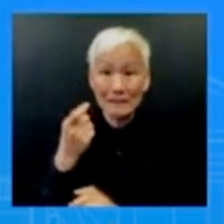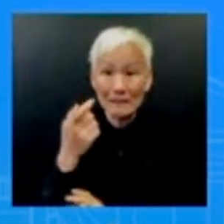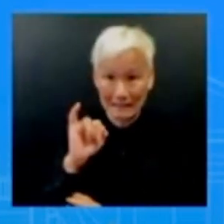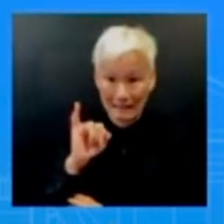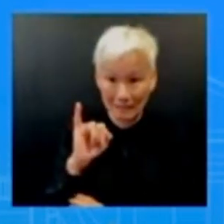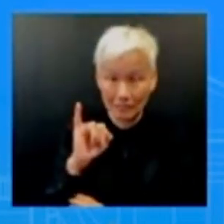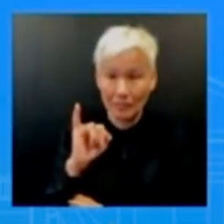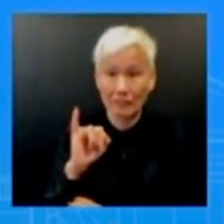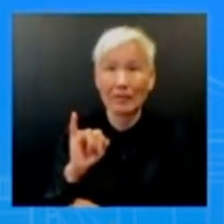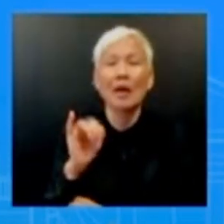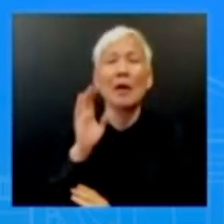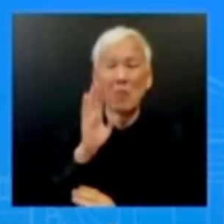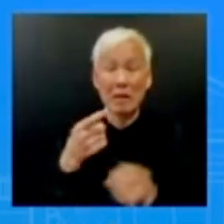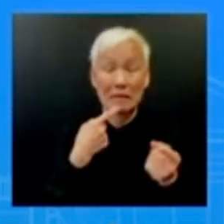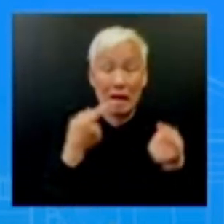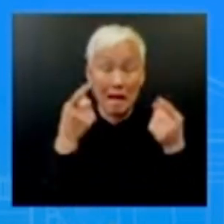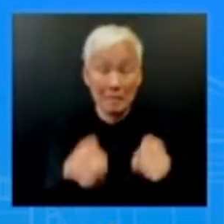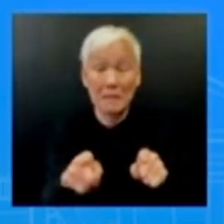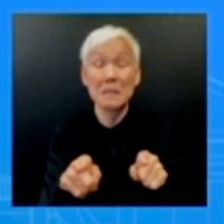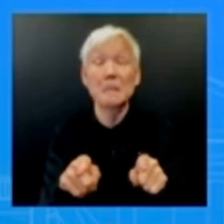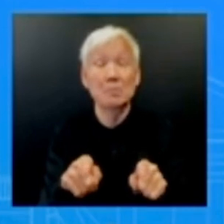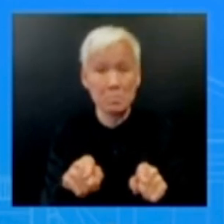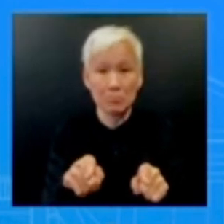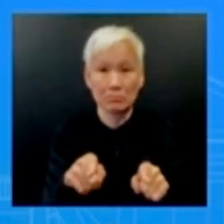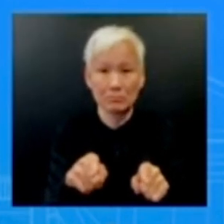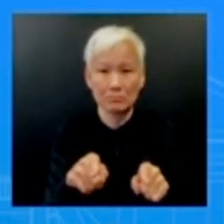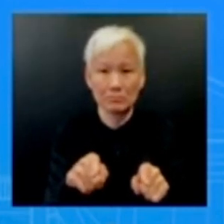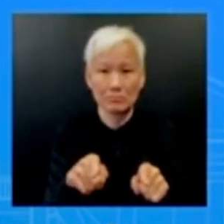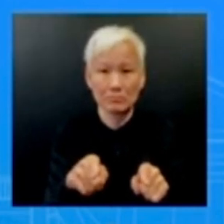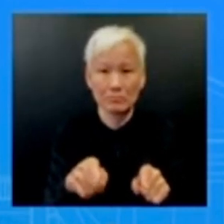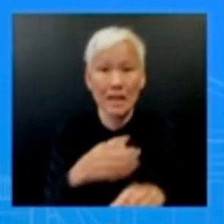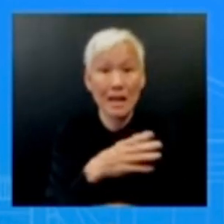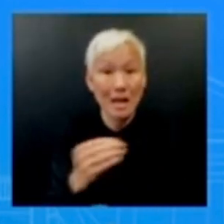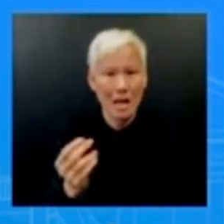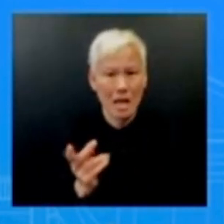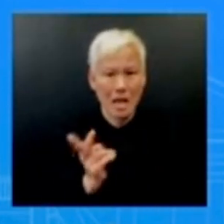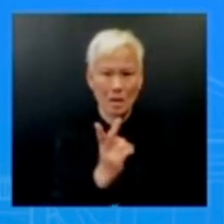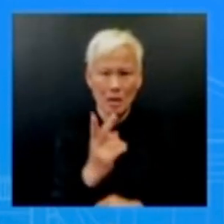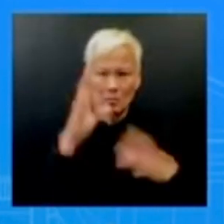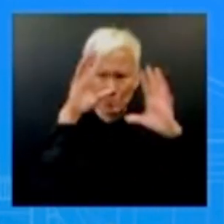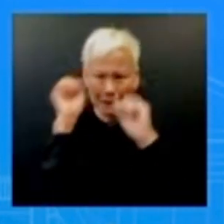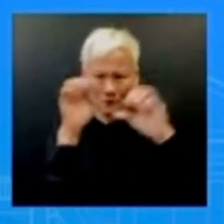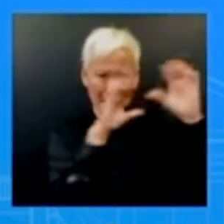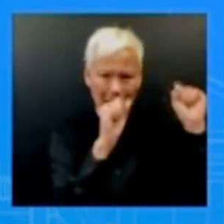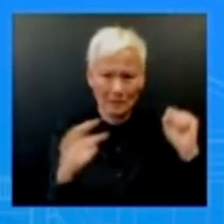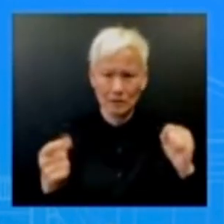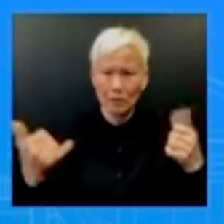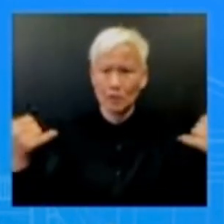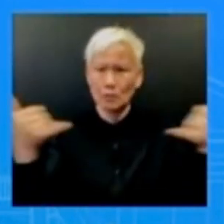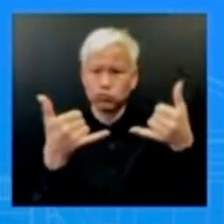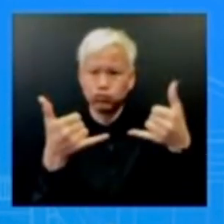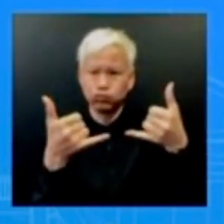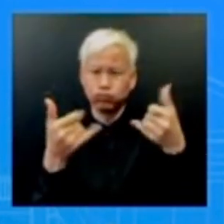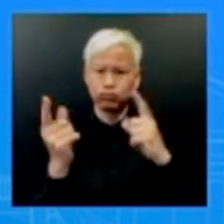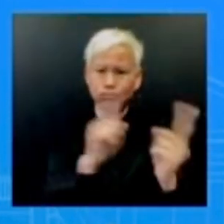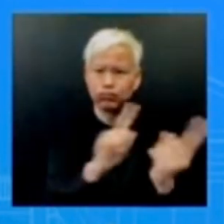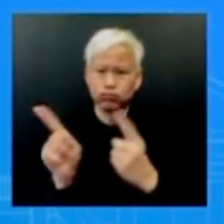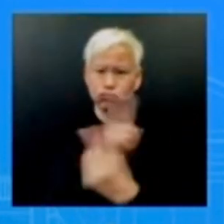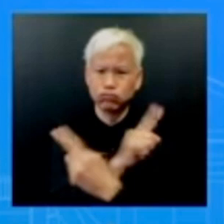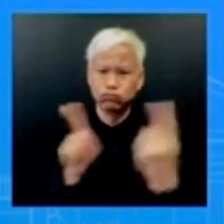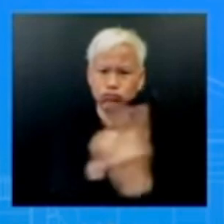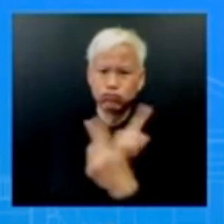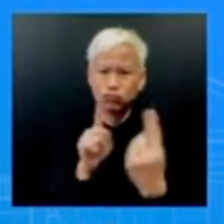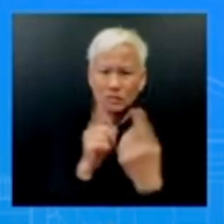call between President Biden and President Xi, what is the holdup here? You all seem interested in talking. Are the Chinese not